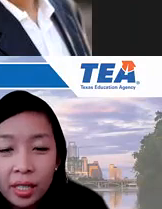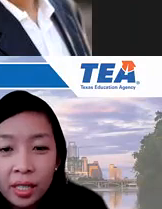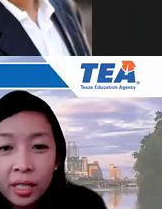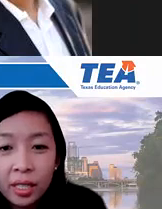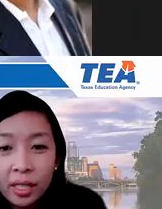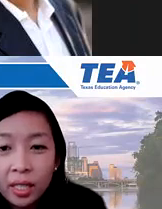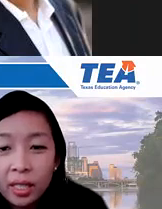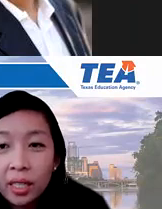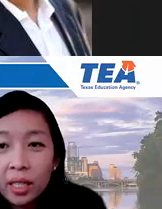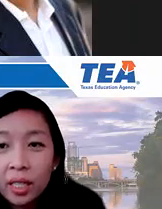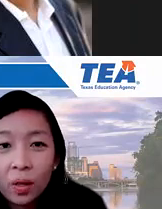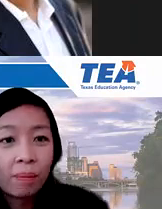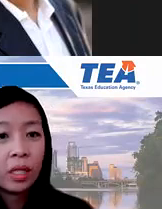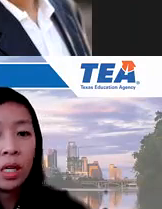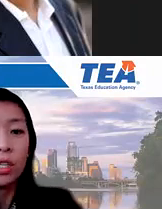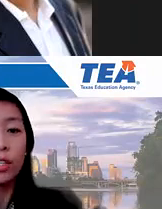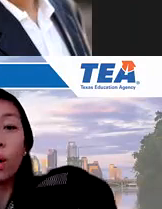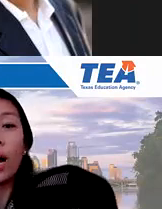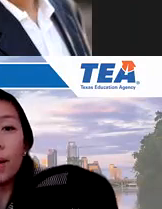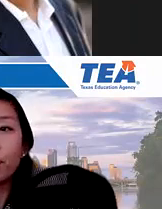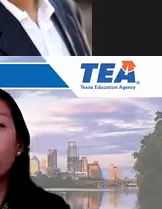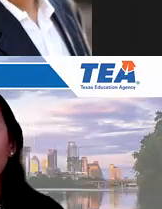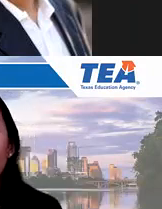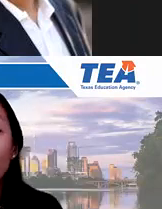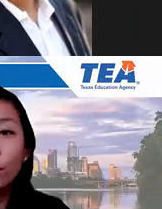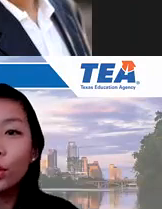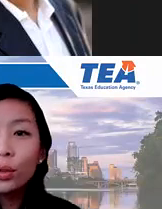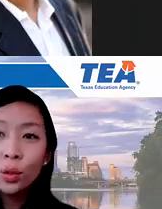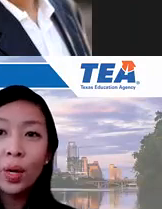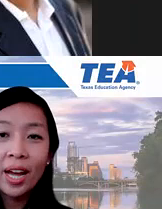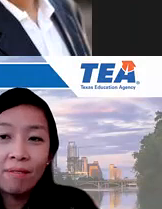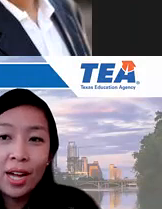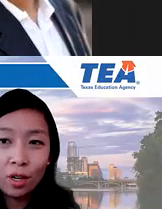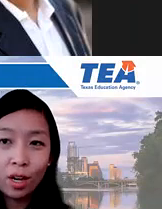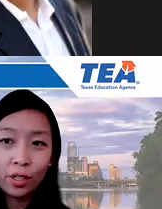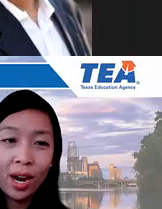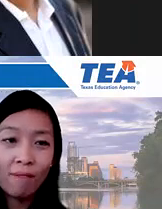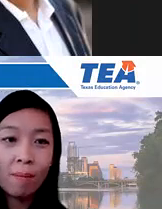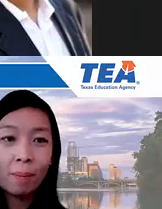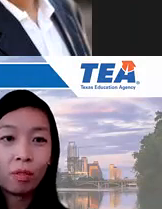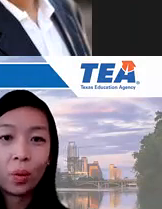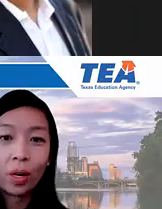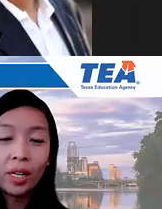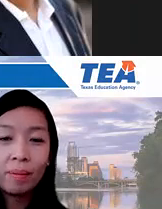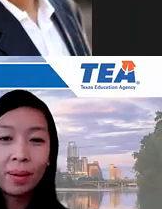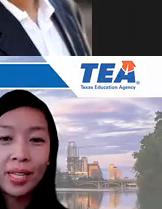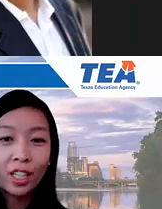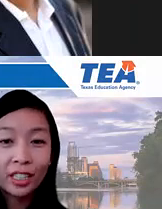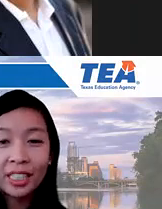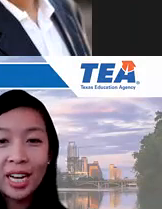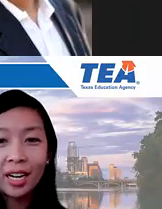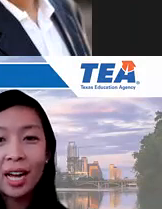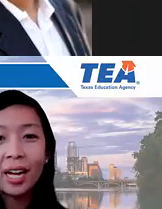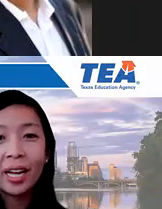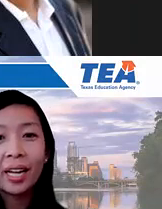Great. Okay, so for those of you who I have not talked to or haven't met before, my name is